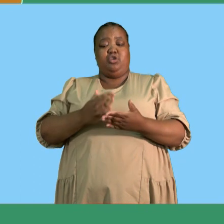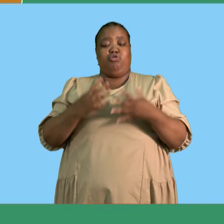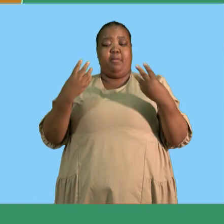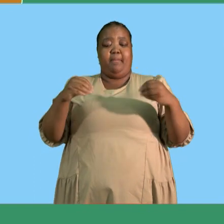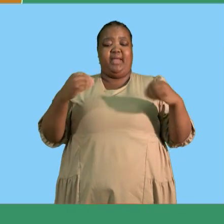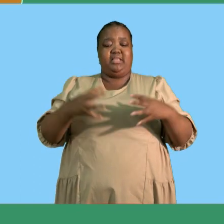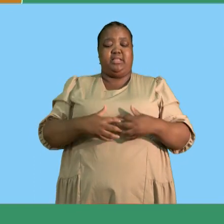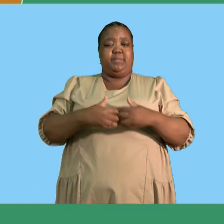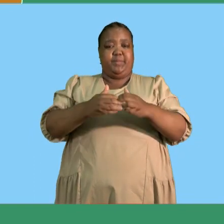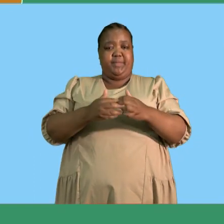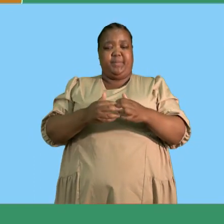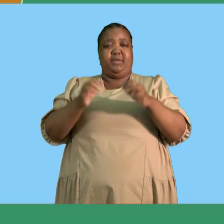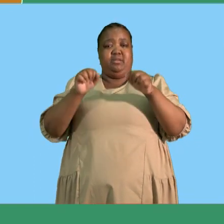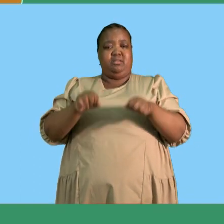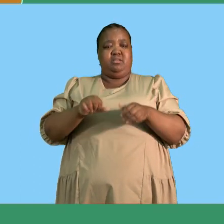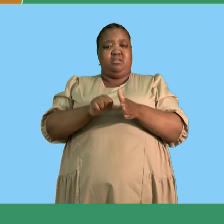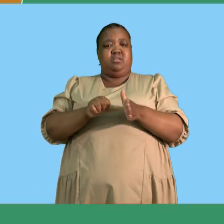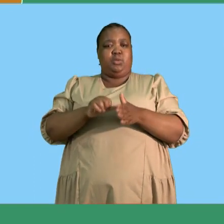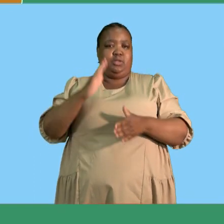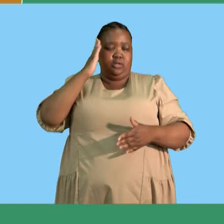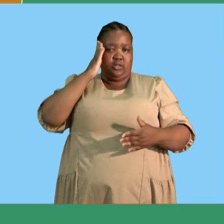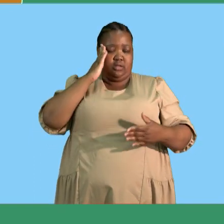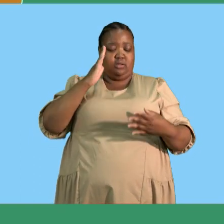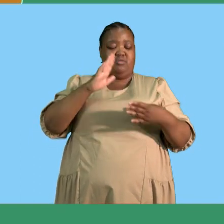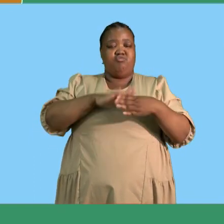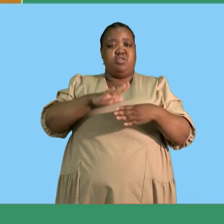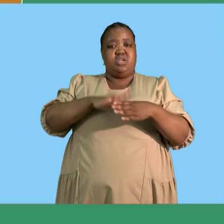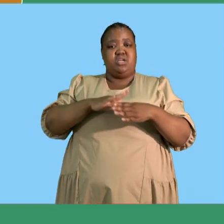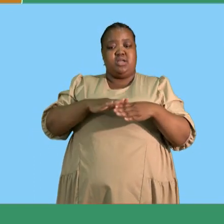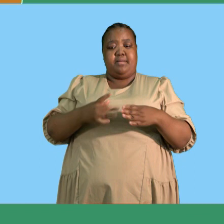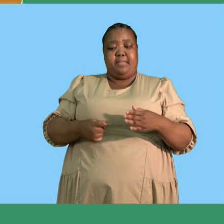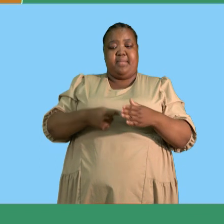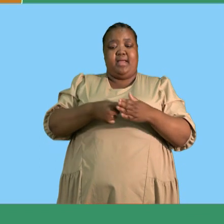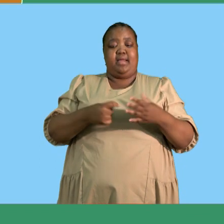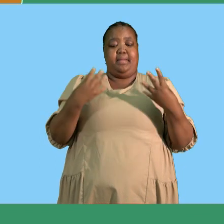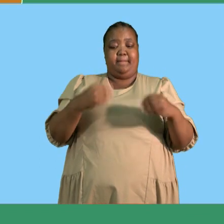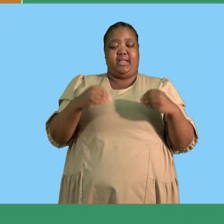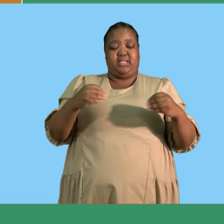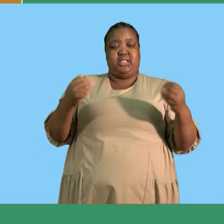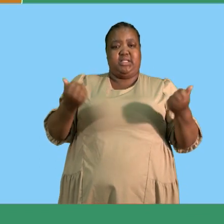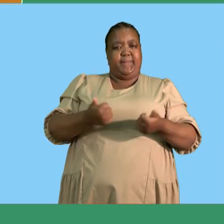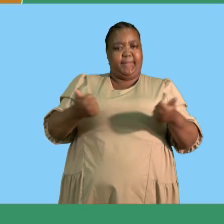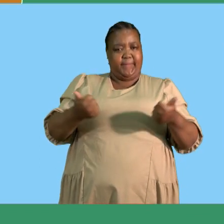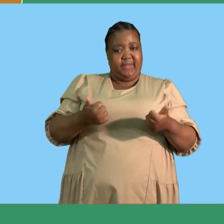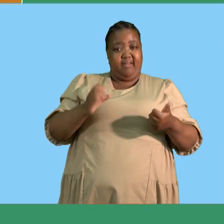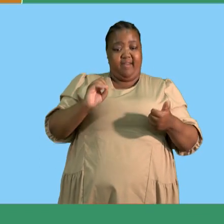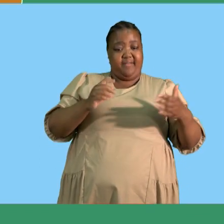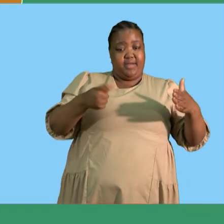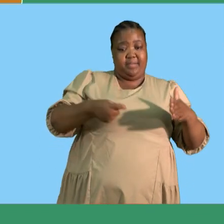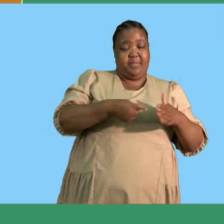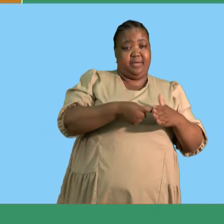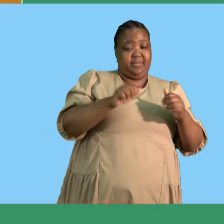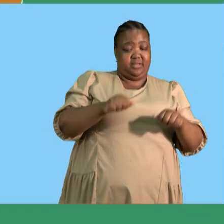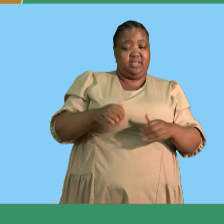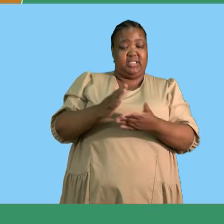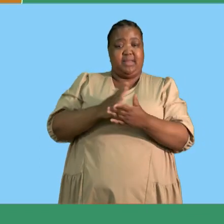business. Now, you must know the reasons for buying an existing business. Now, some owners prefer